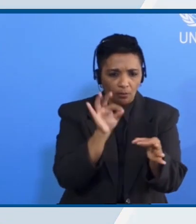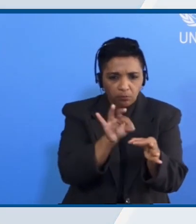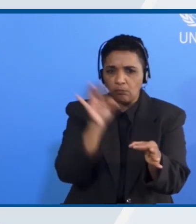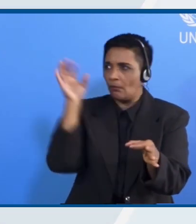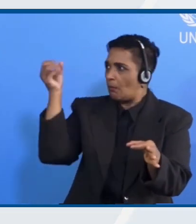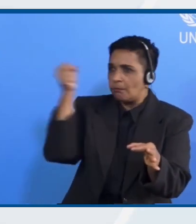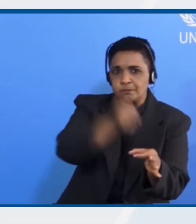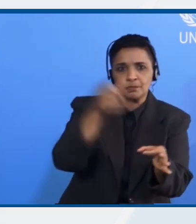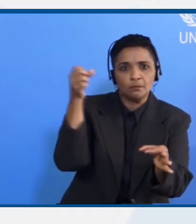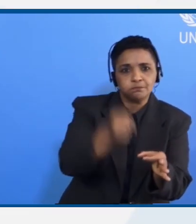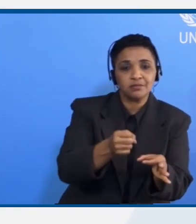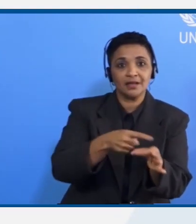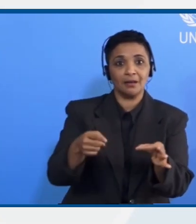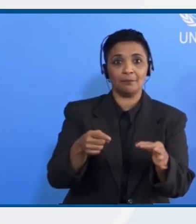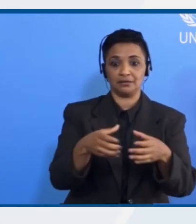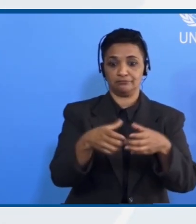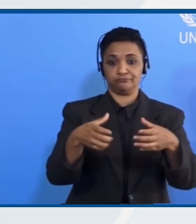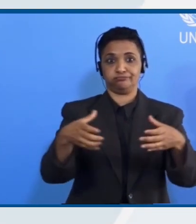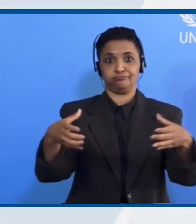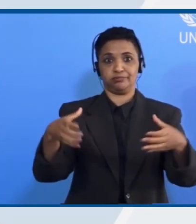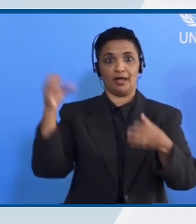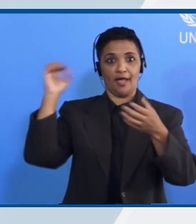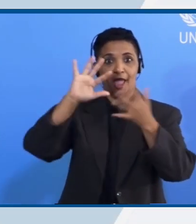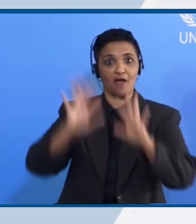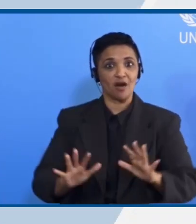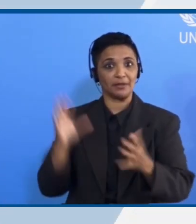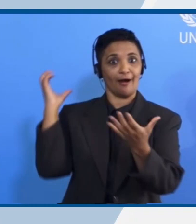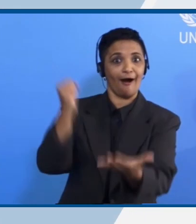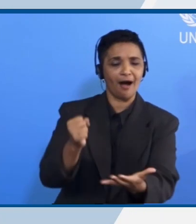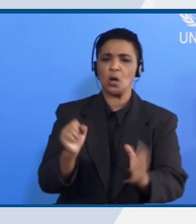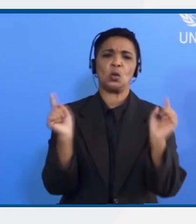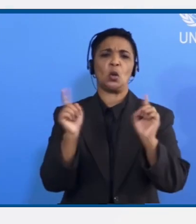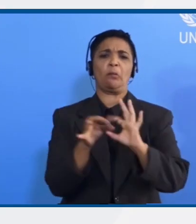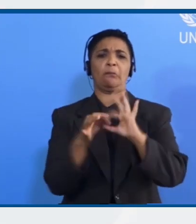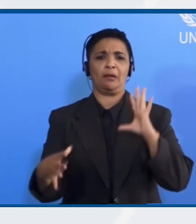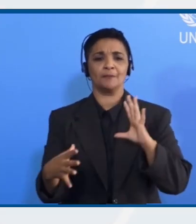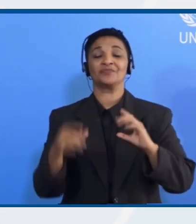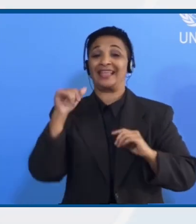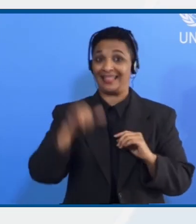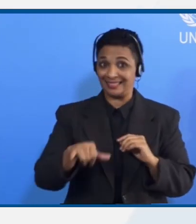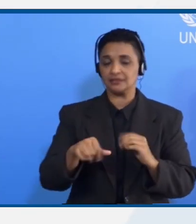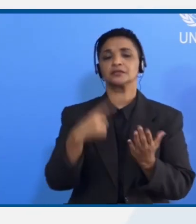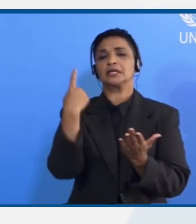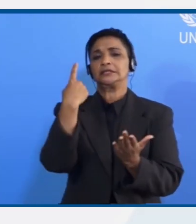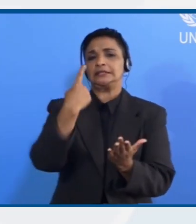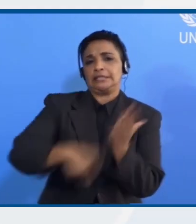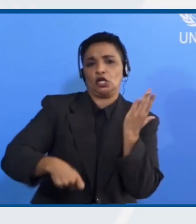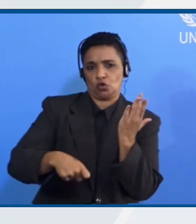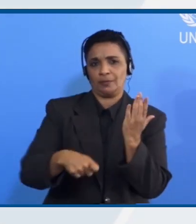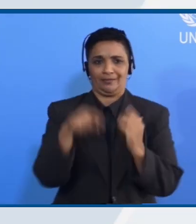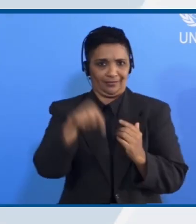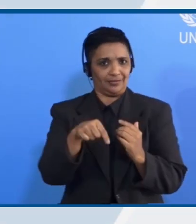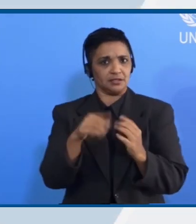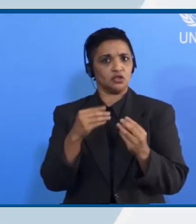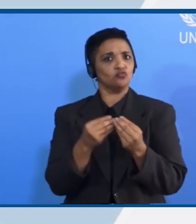financing, but not necessarily not necessarily environmental. So these kinds of things, taxonomies, sustainability taxonomies